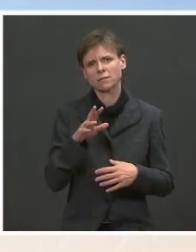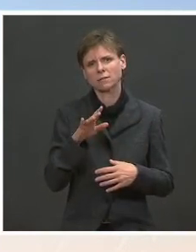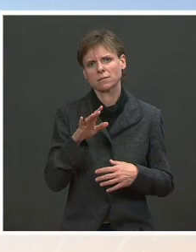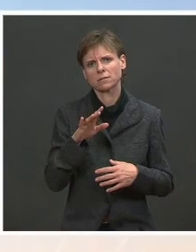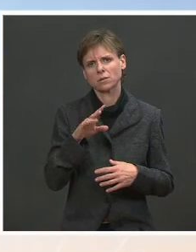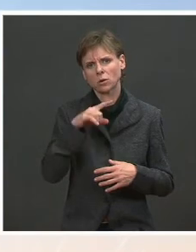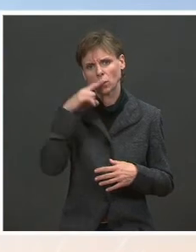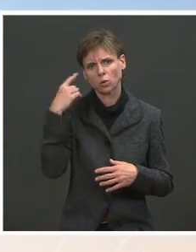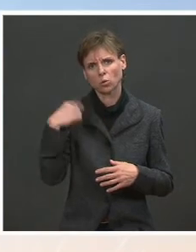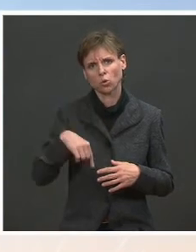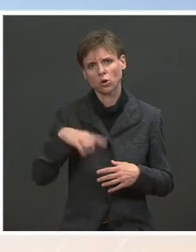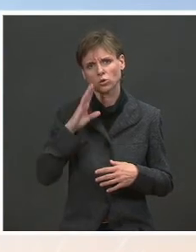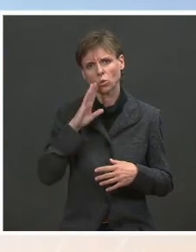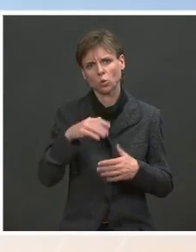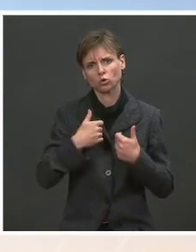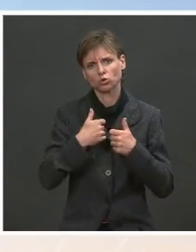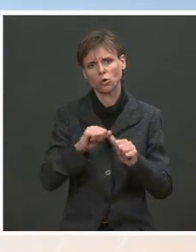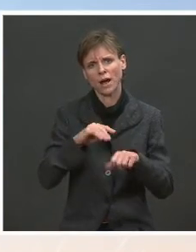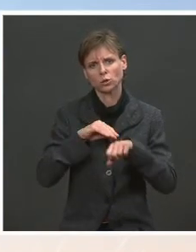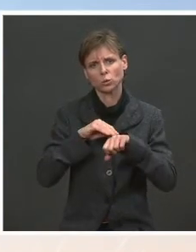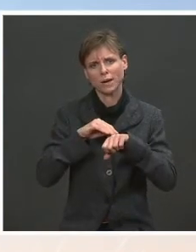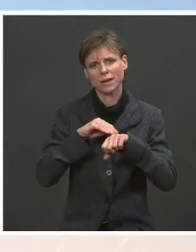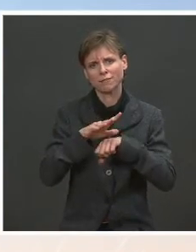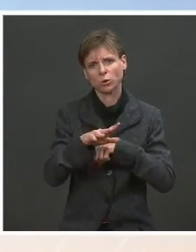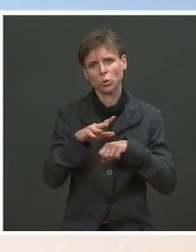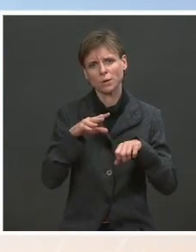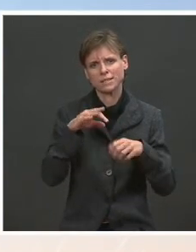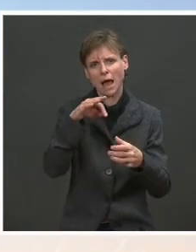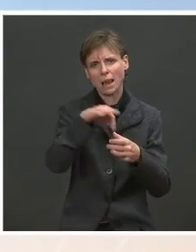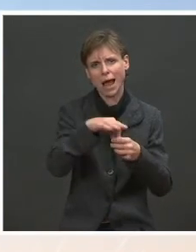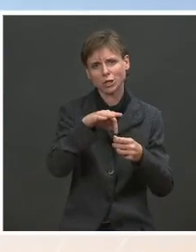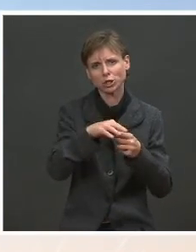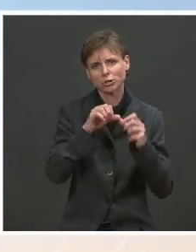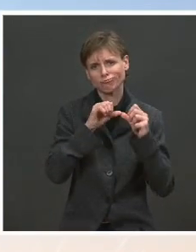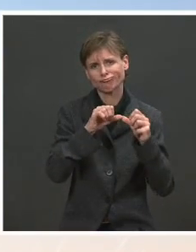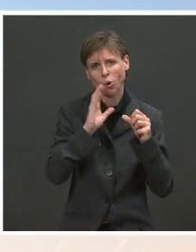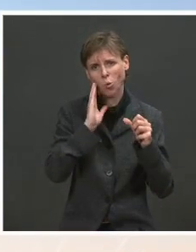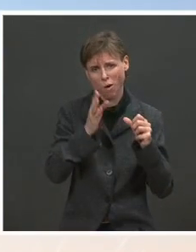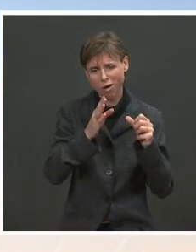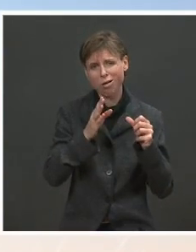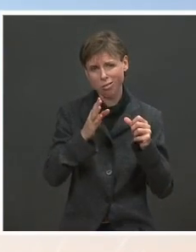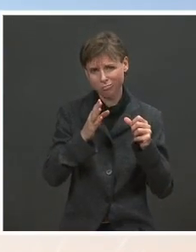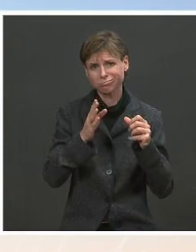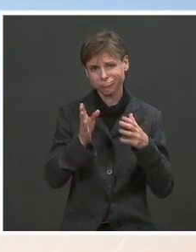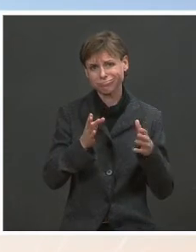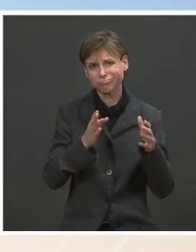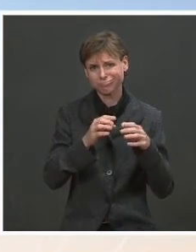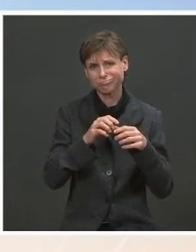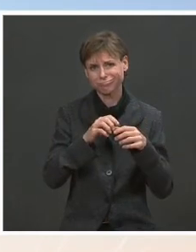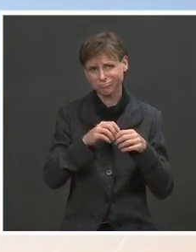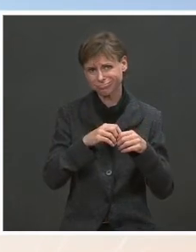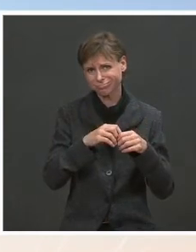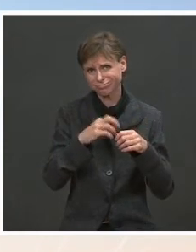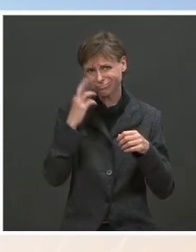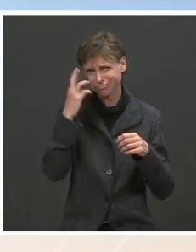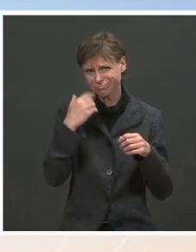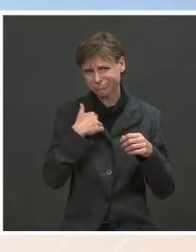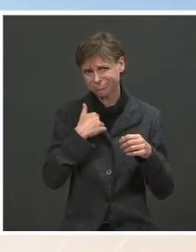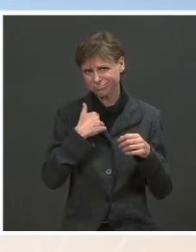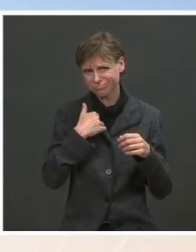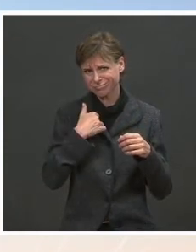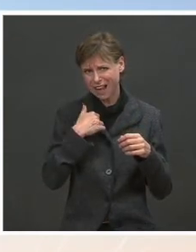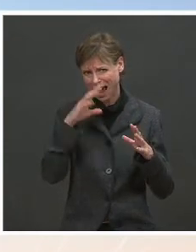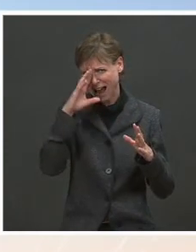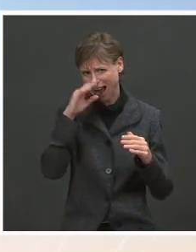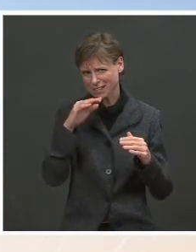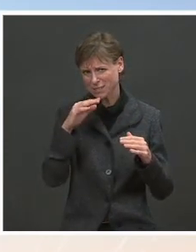elections, and it said the reason is that the Kremlin has concluded that it's a manageable risk. And so I'm wondering, I anticipate that you're